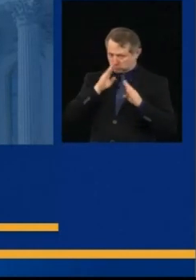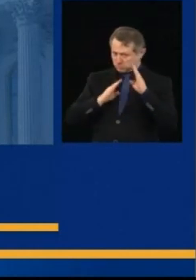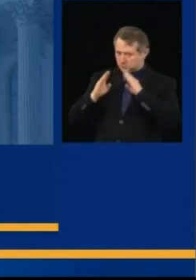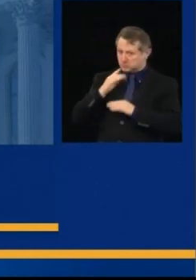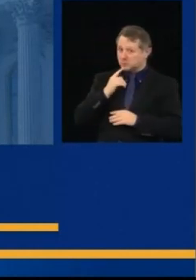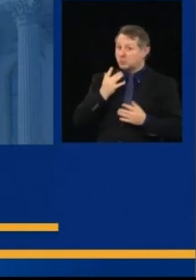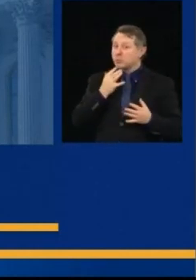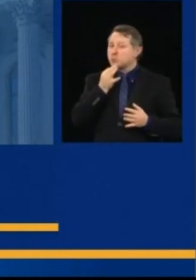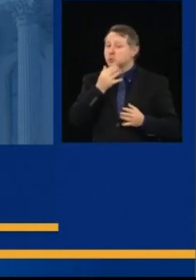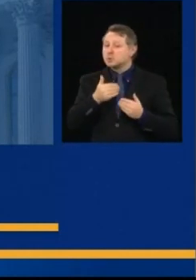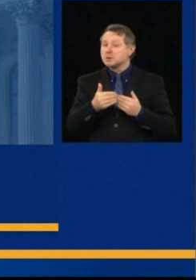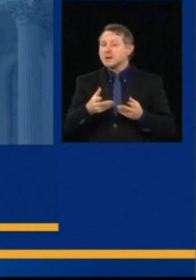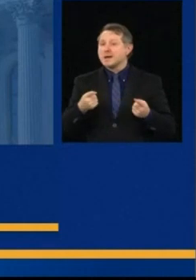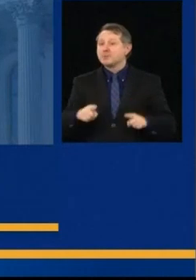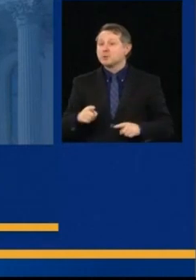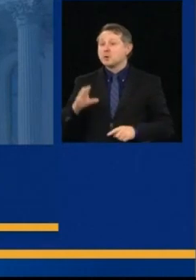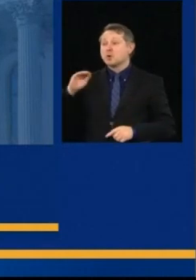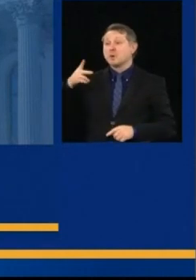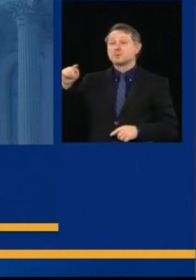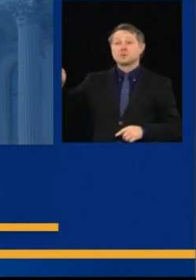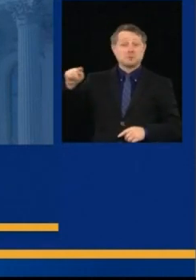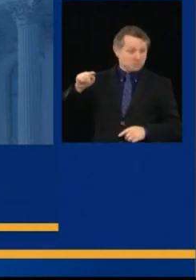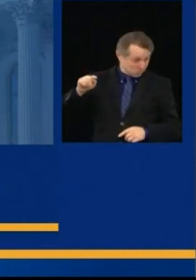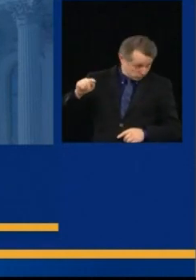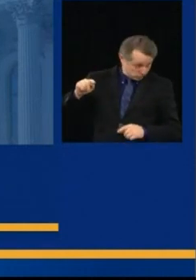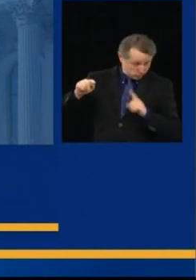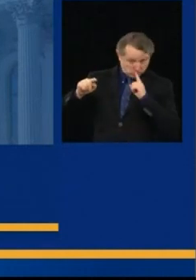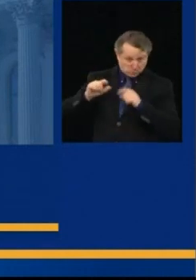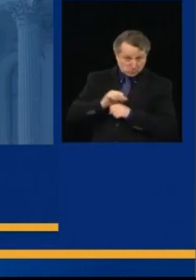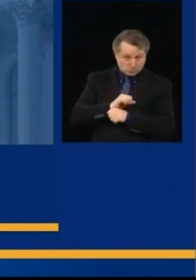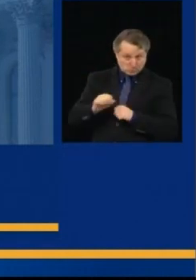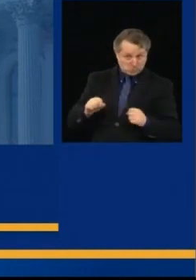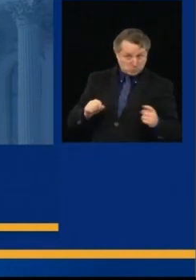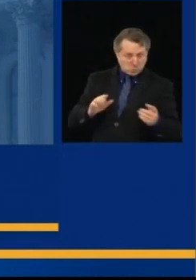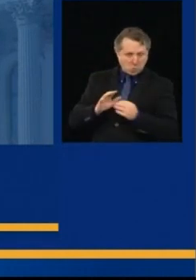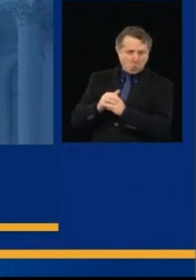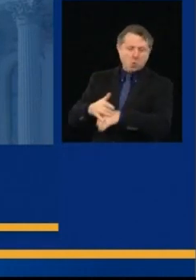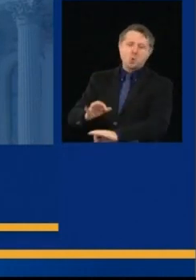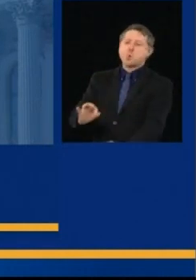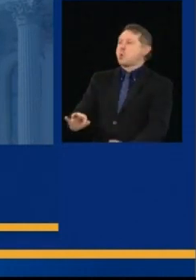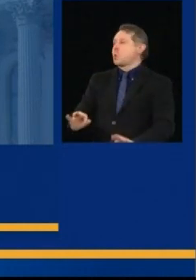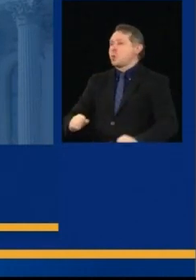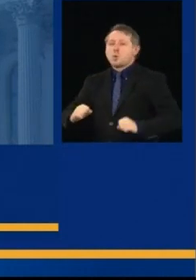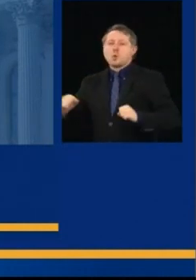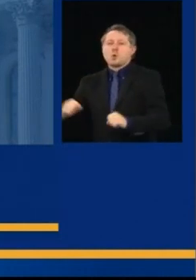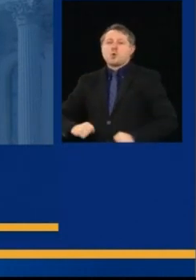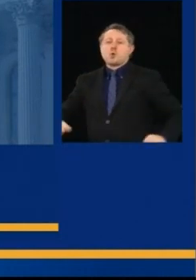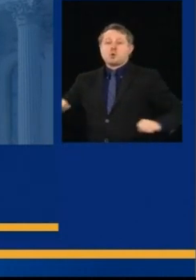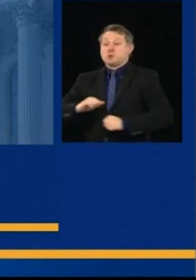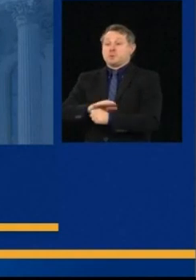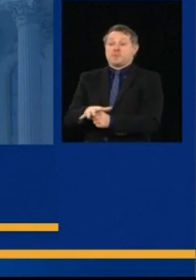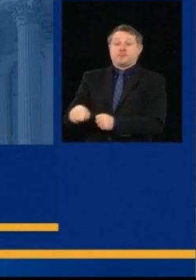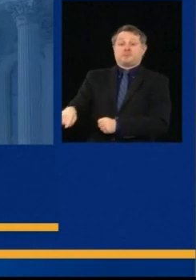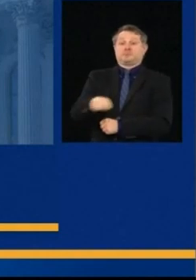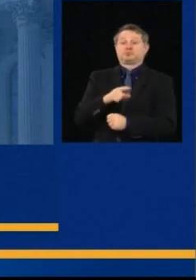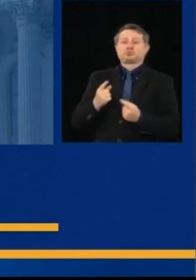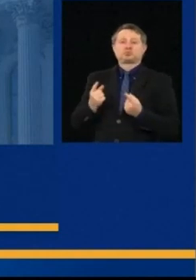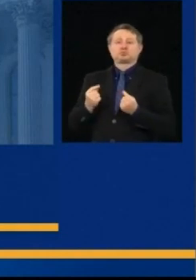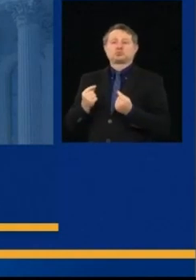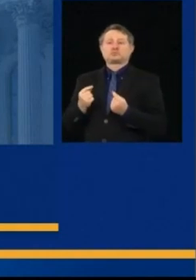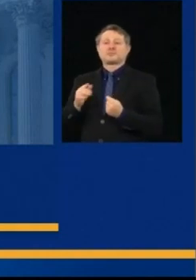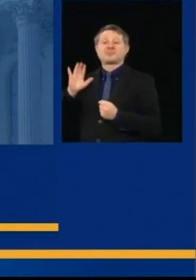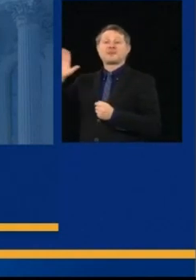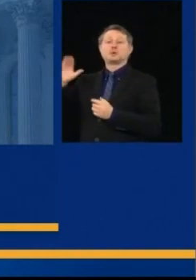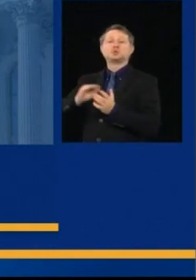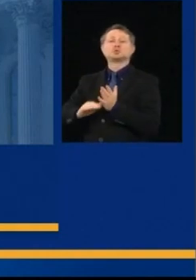that corporations are going to use this pandemic as an excuse to lay off workers. They're